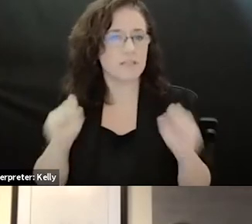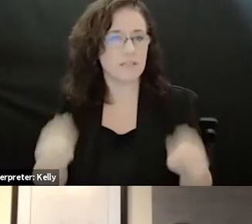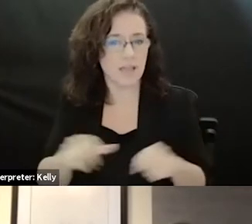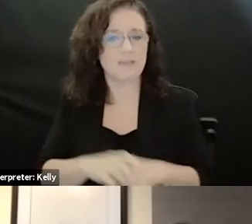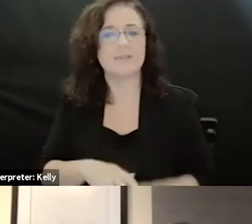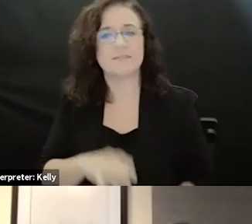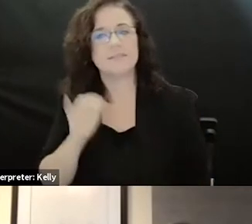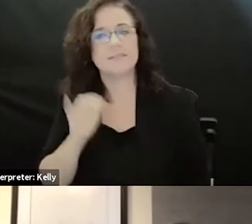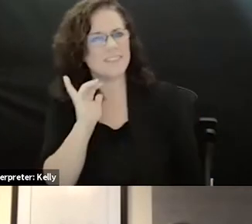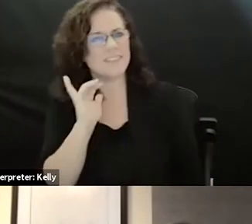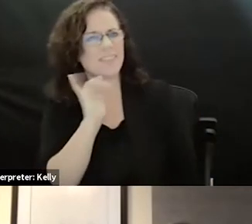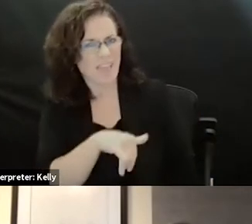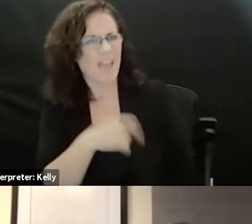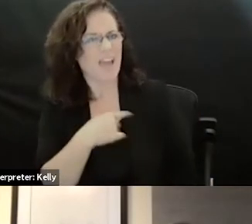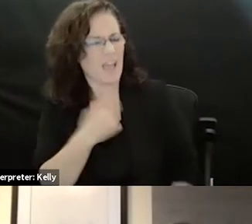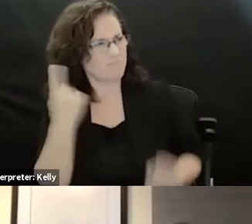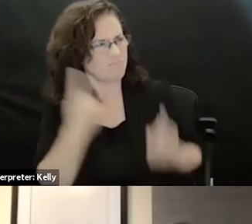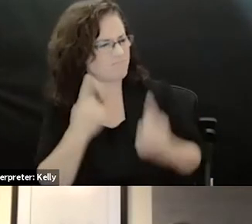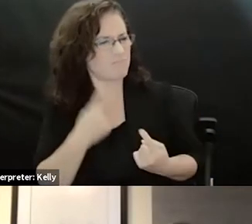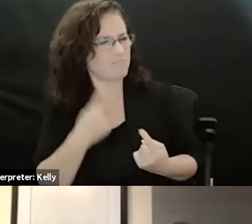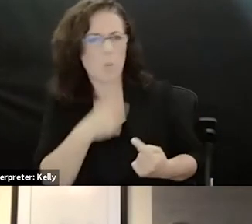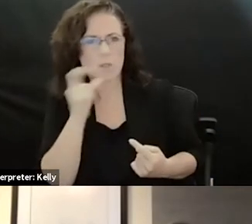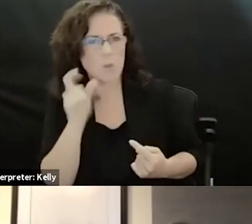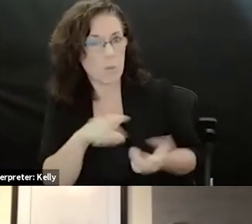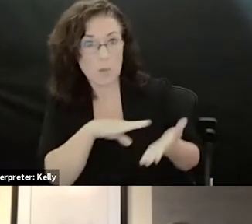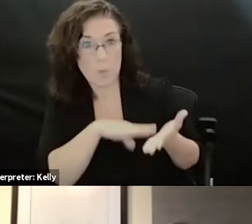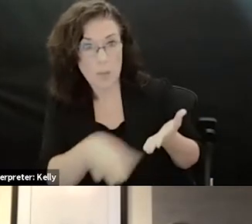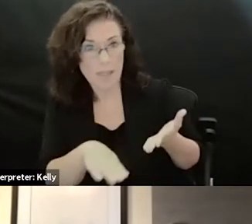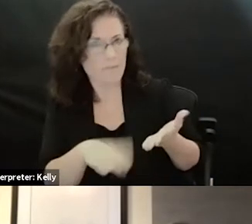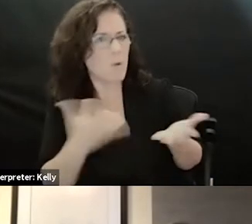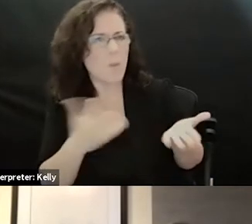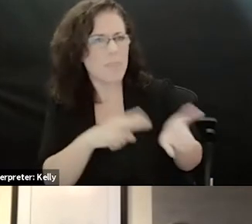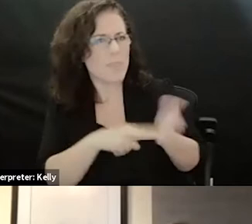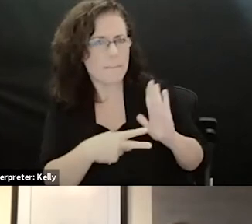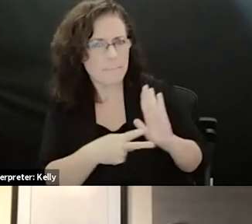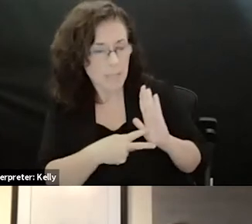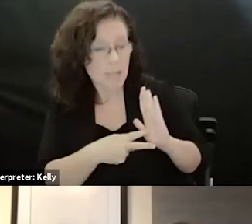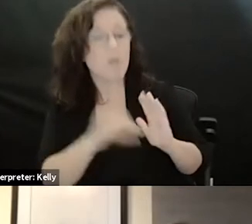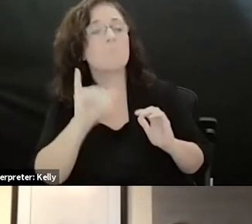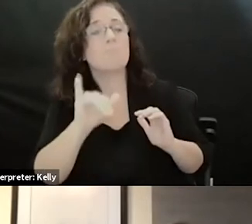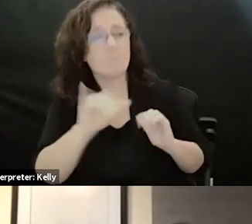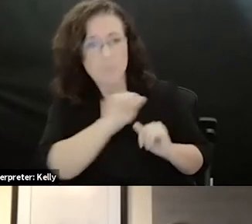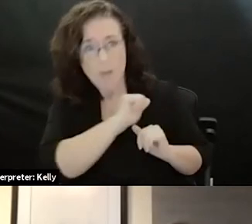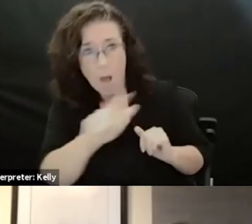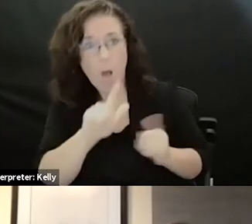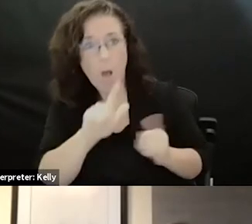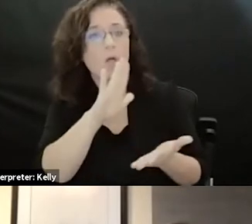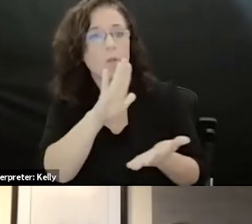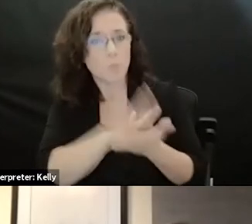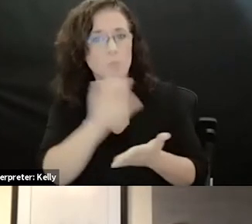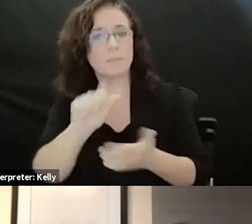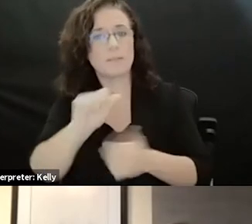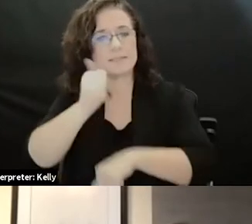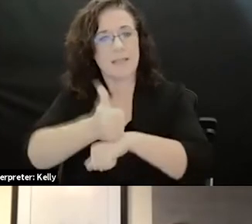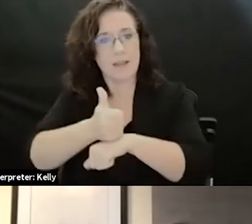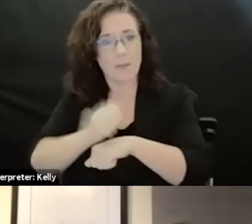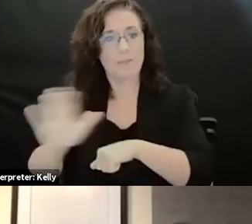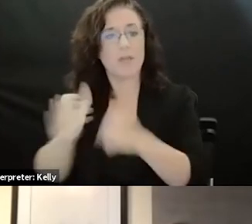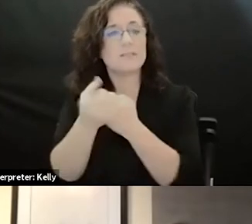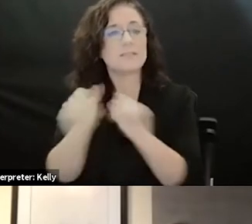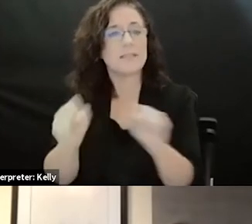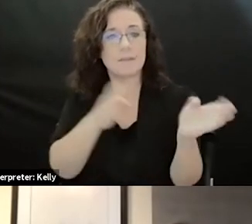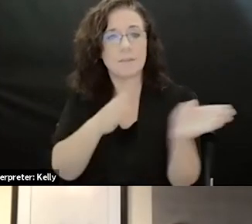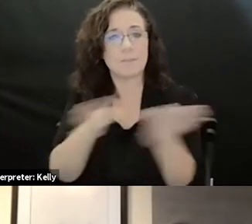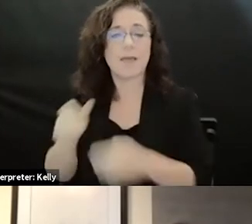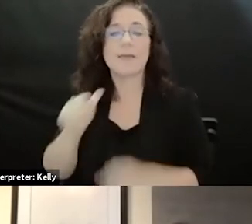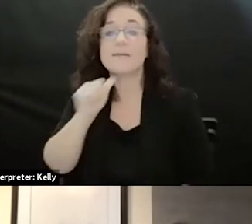opposed to we no longer need a way but what does that mean and the fact that that's all schools are going to need that safety plan it's not just the ones who are trying